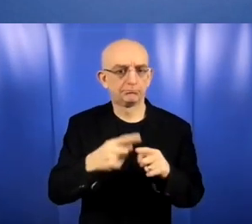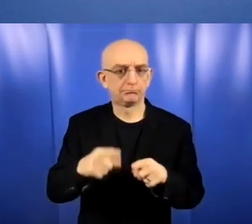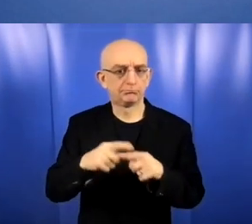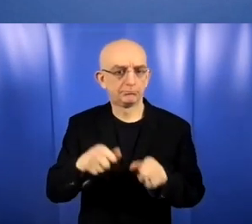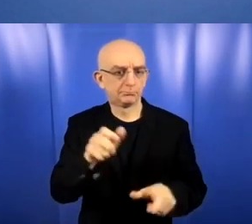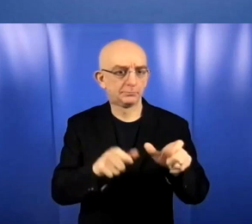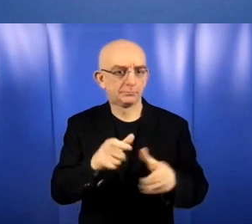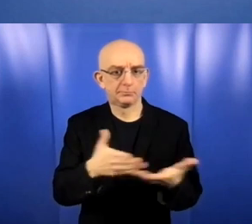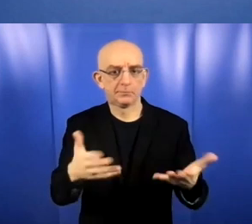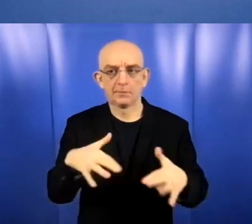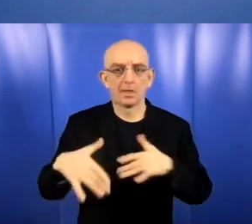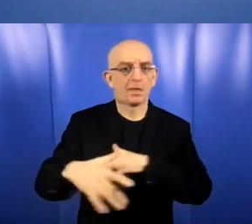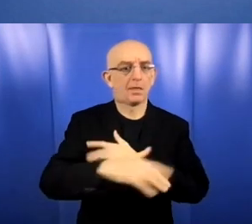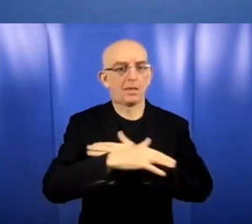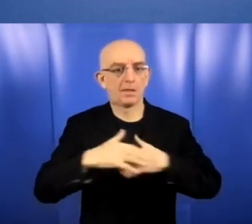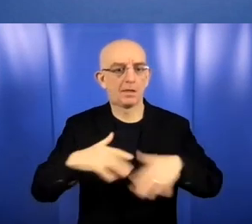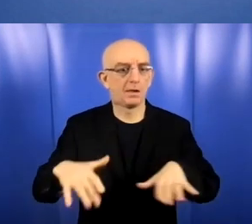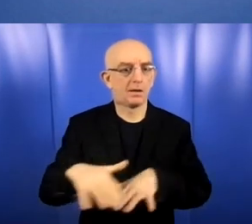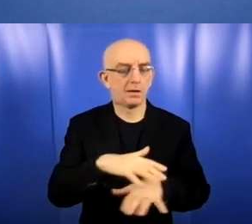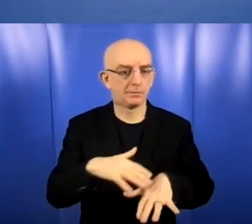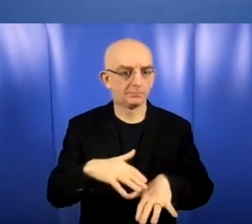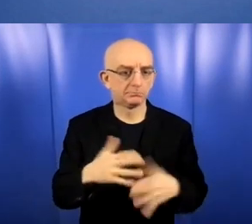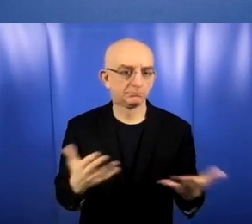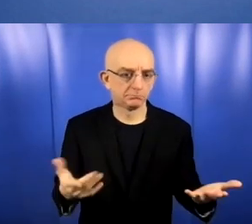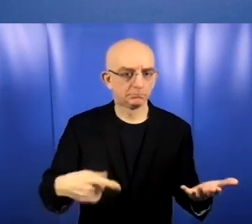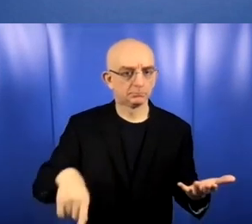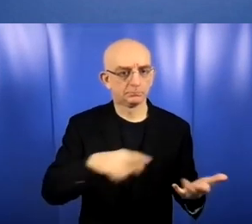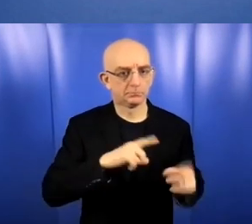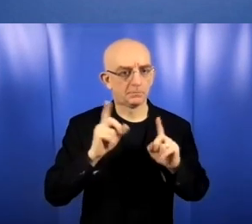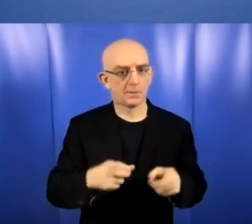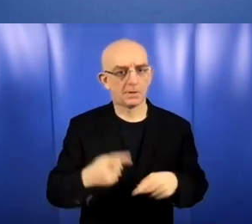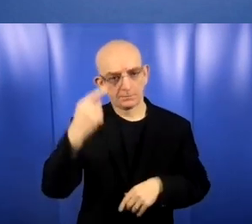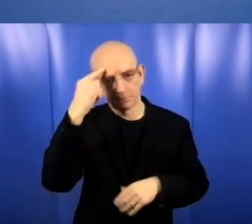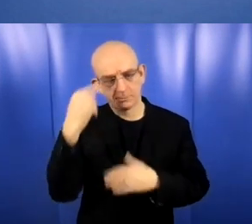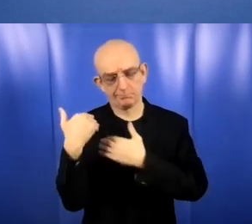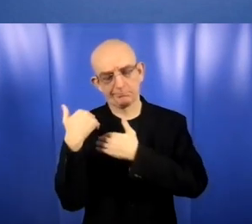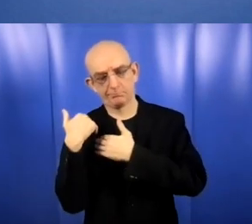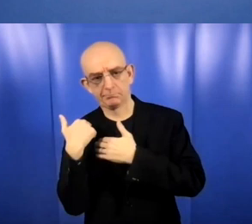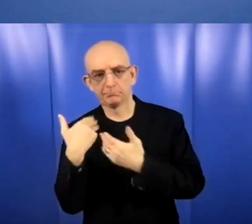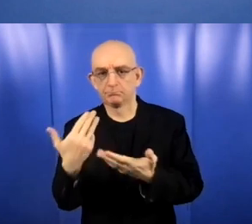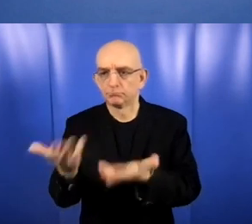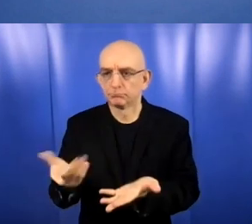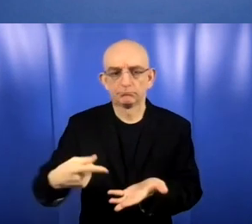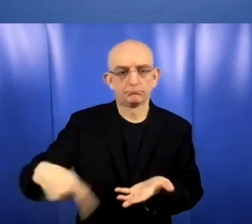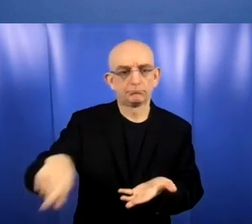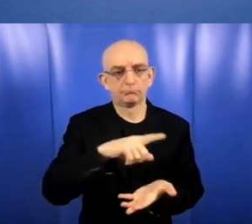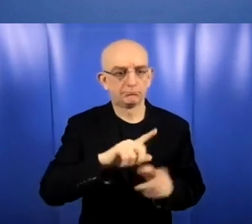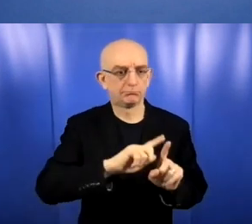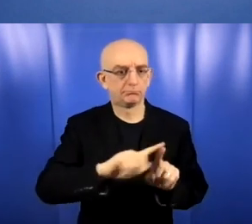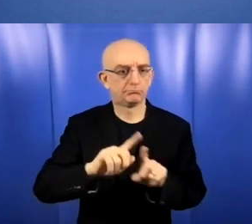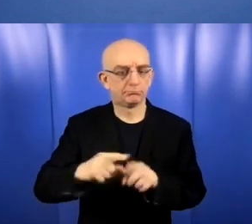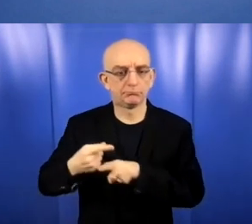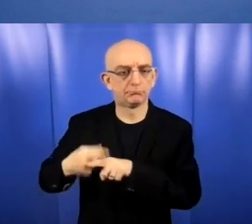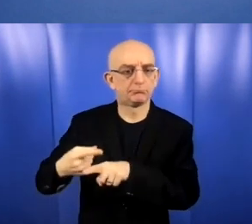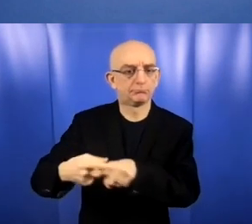and academia can be part of that. And that means that we work with, we make connections with. We don't say, by the